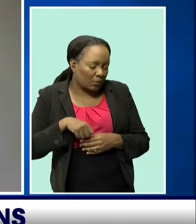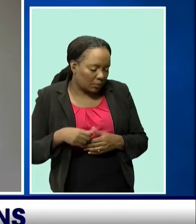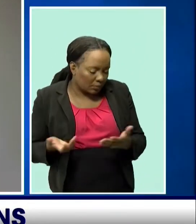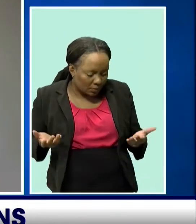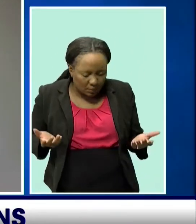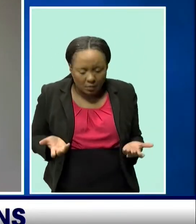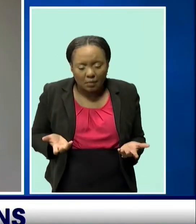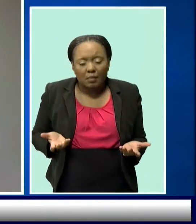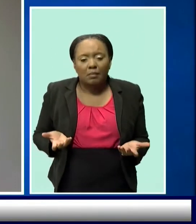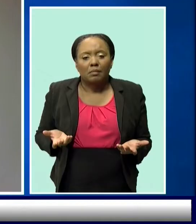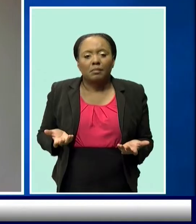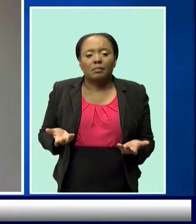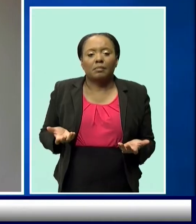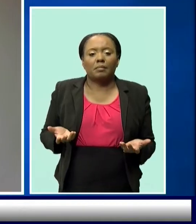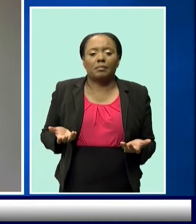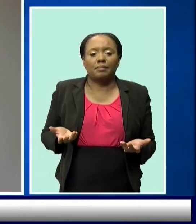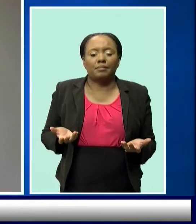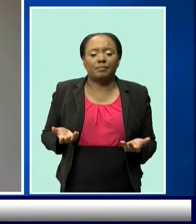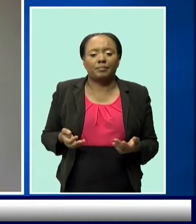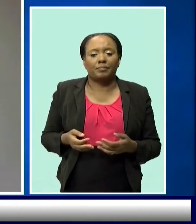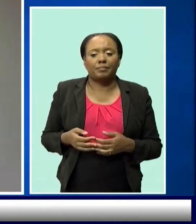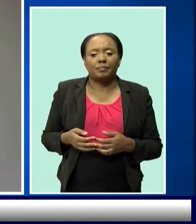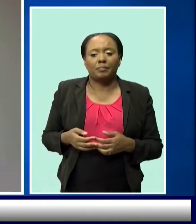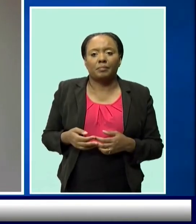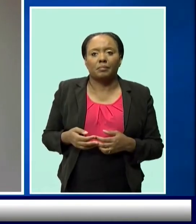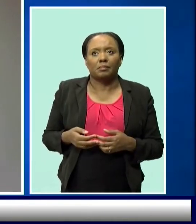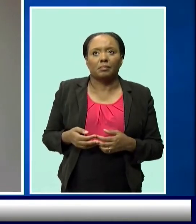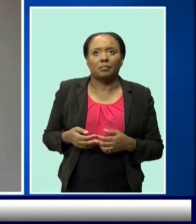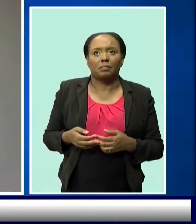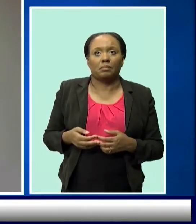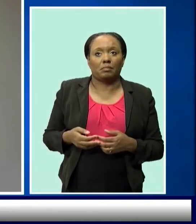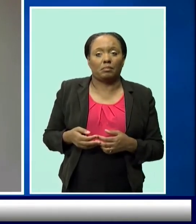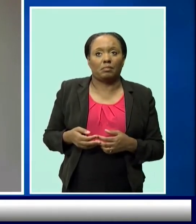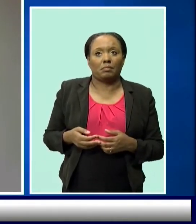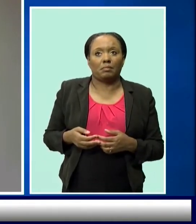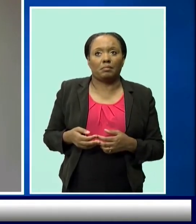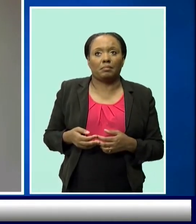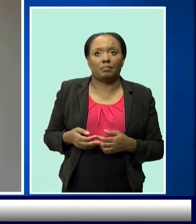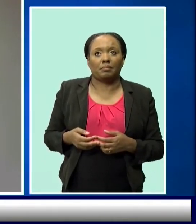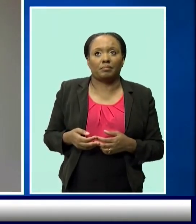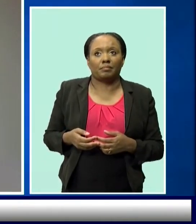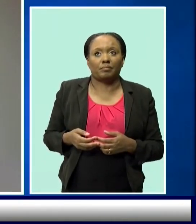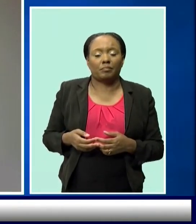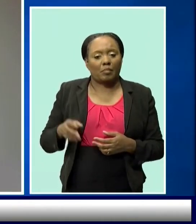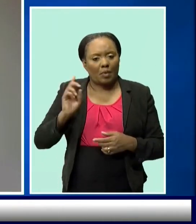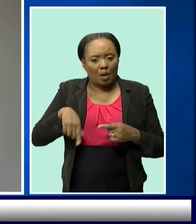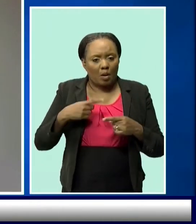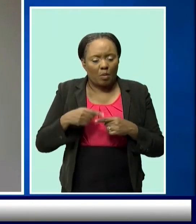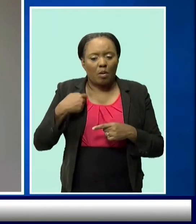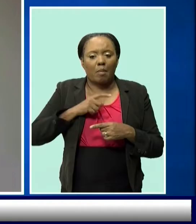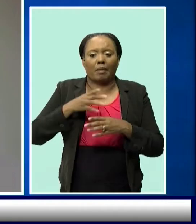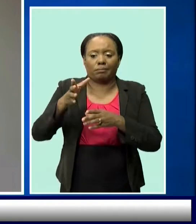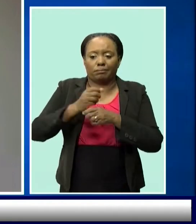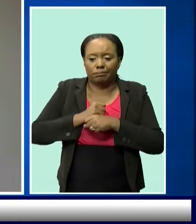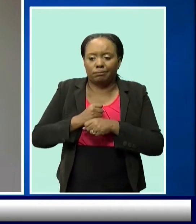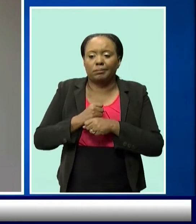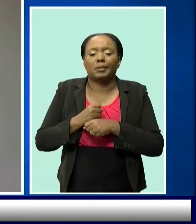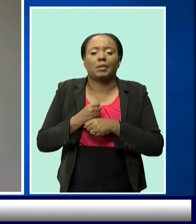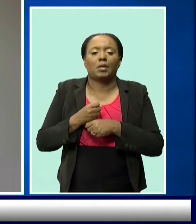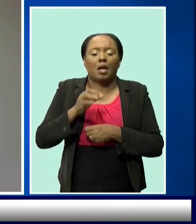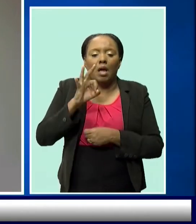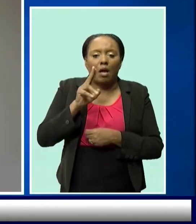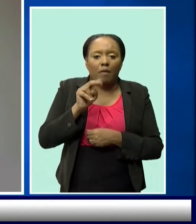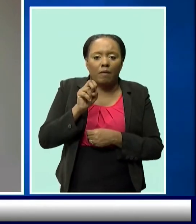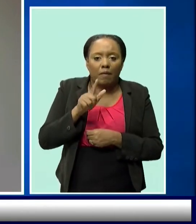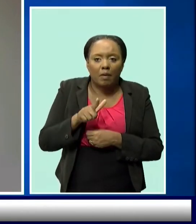do run a tendering process for our fuel procurement. So typically our contracts